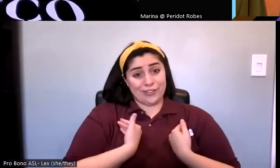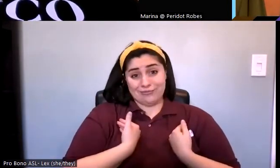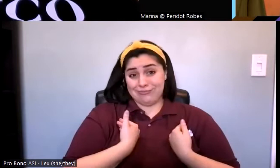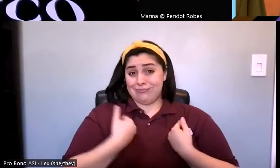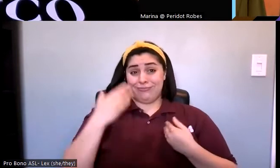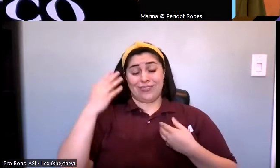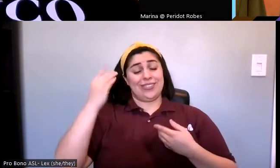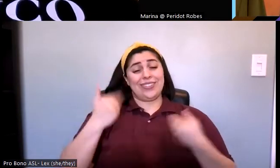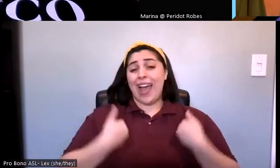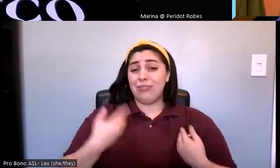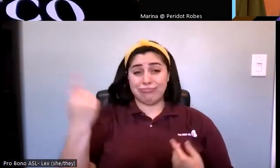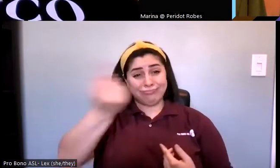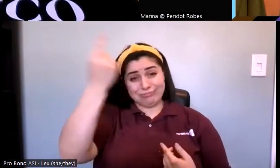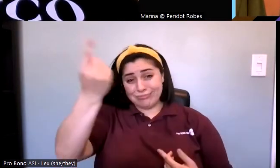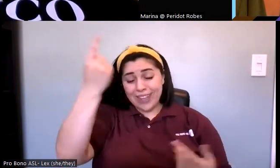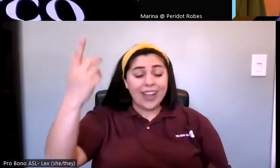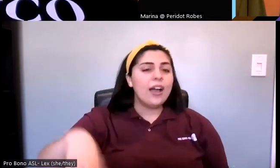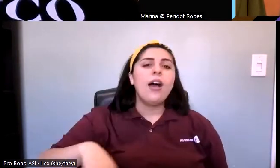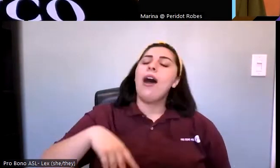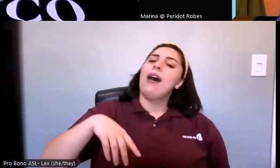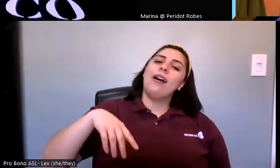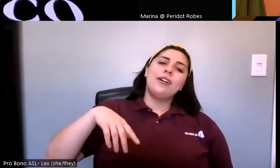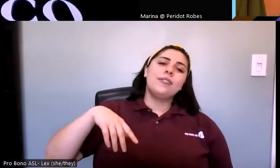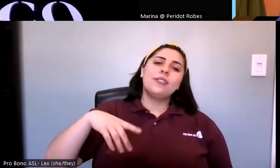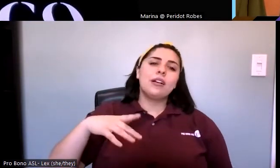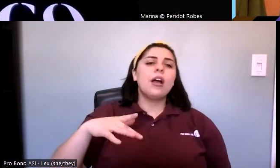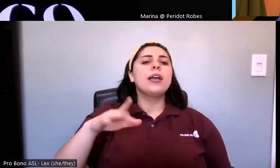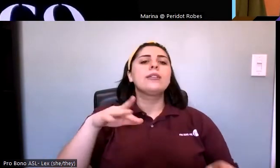don't like doing stuff. Even when I was able-bodied, I was still lazy, I promise.